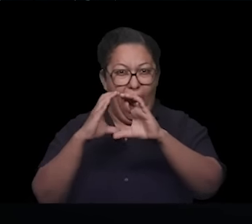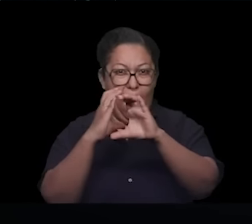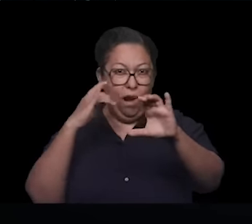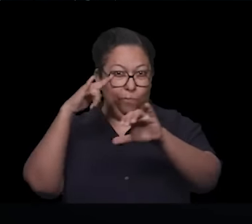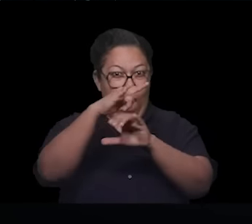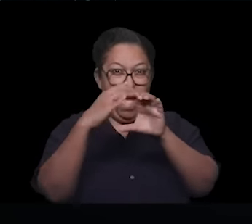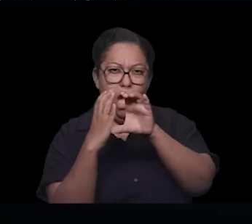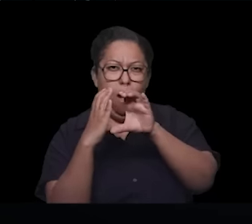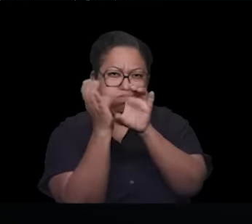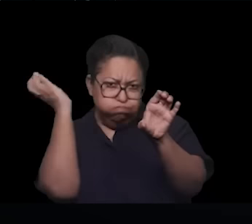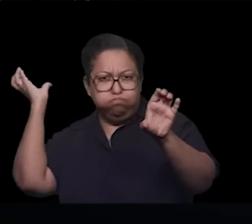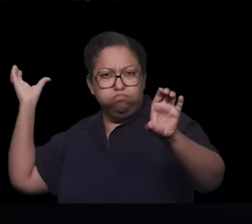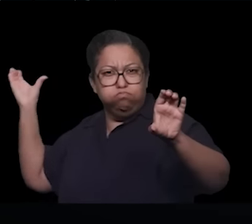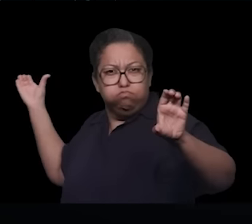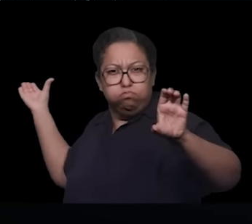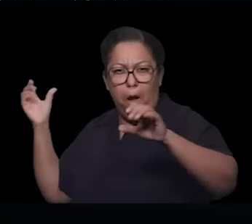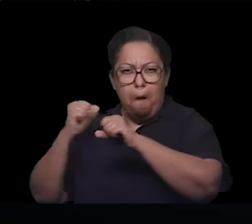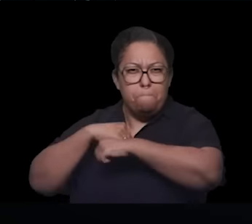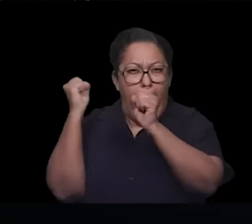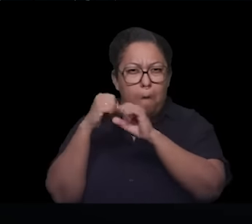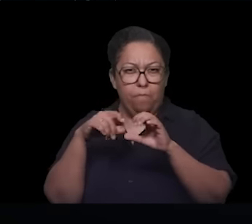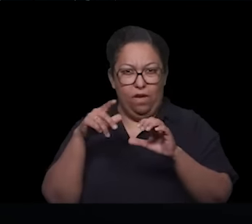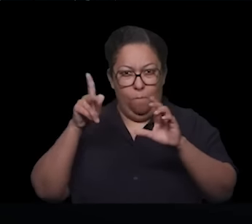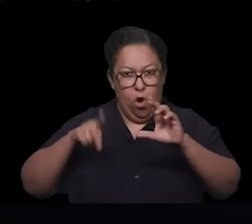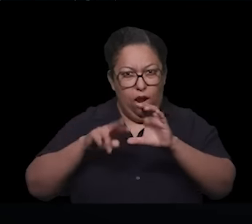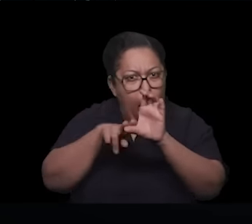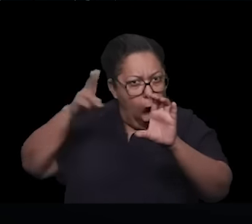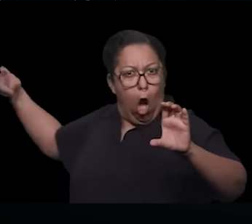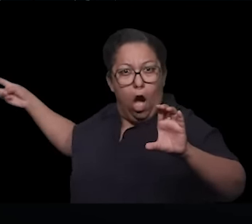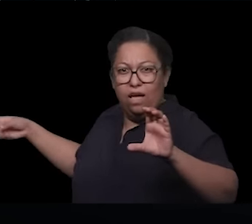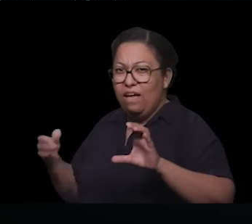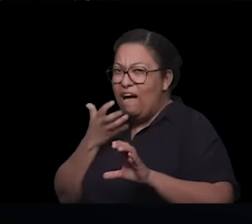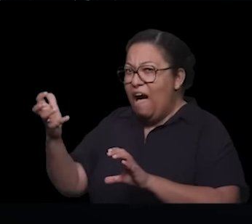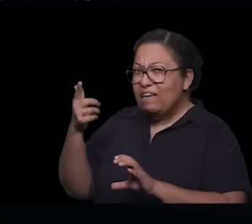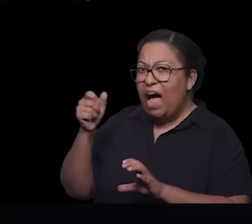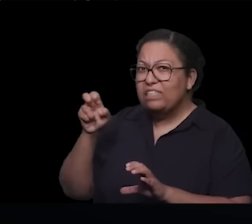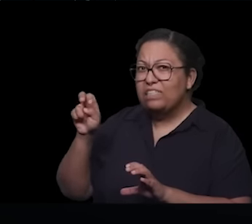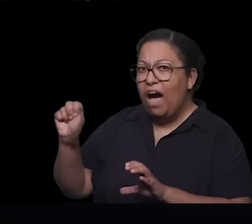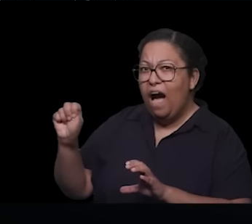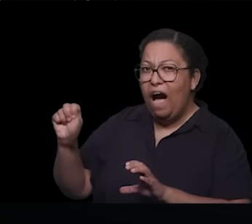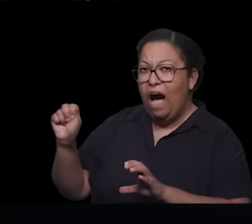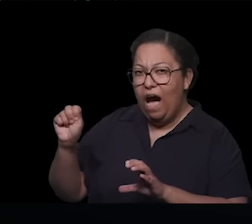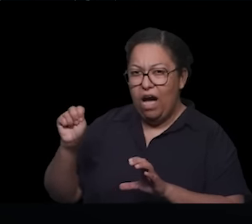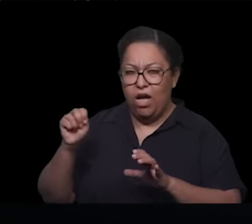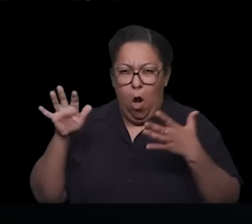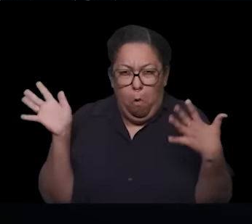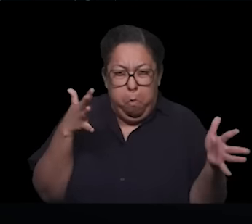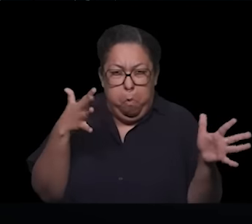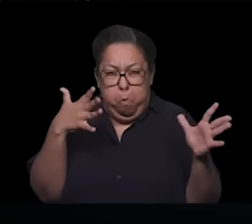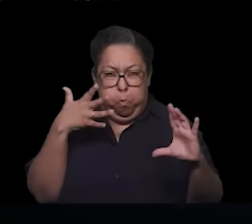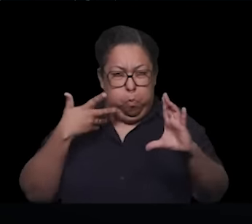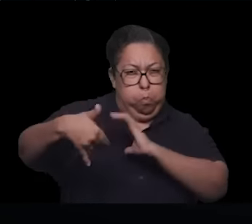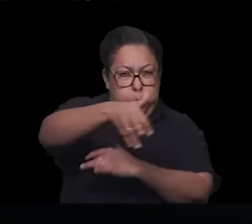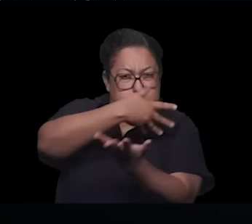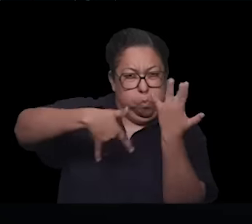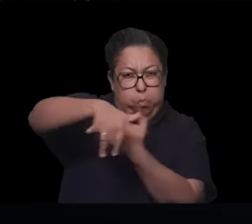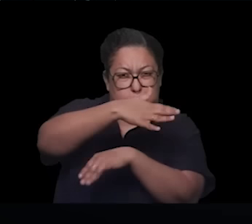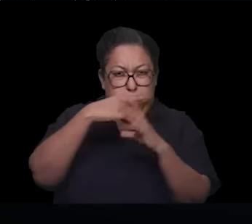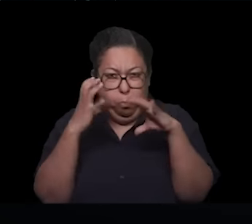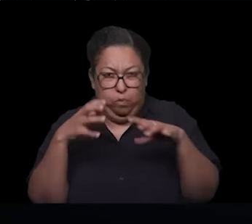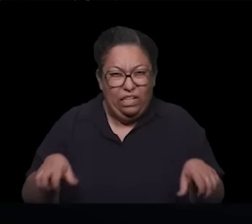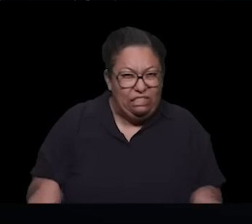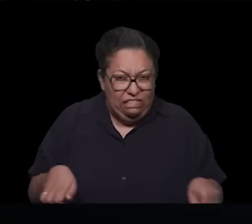The plane's undercarriage slams into a ridge, breaking it in half. A passenger is sucked out. Gas on! Furious wind